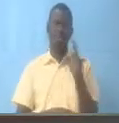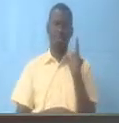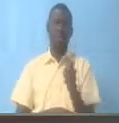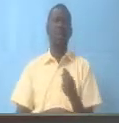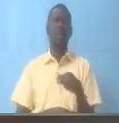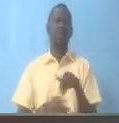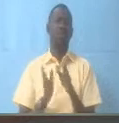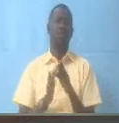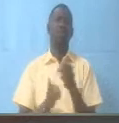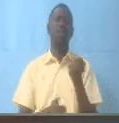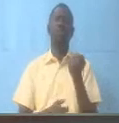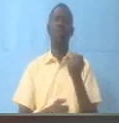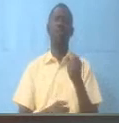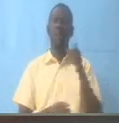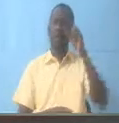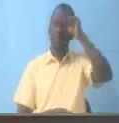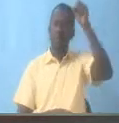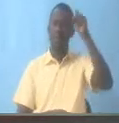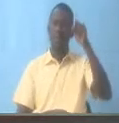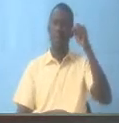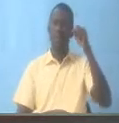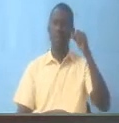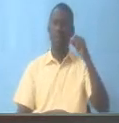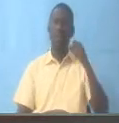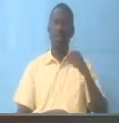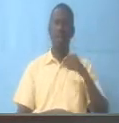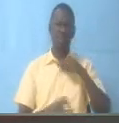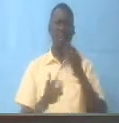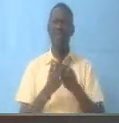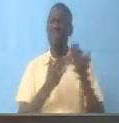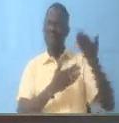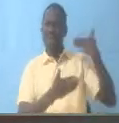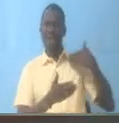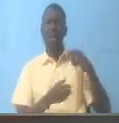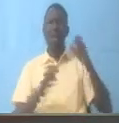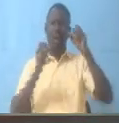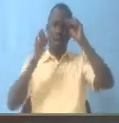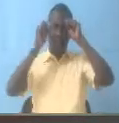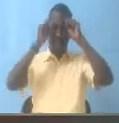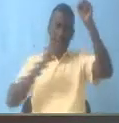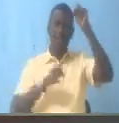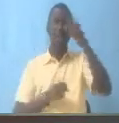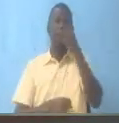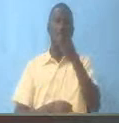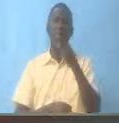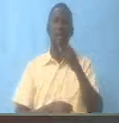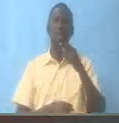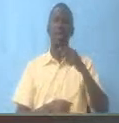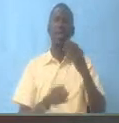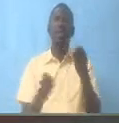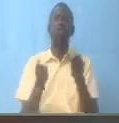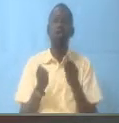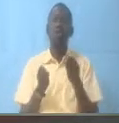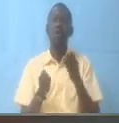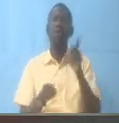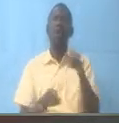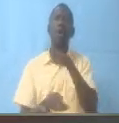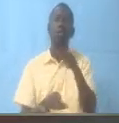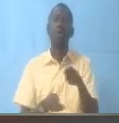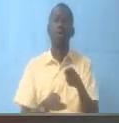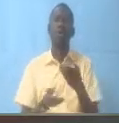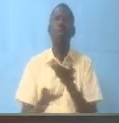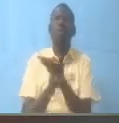believe, his remarks were always that the children were wrong in coming out on that day and doing whatever